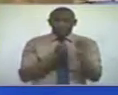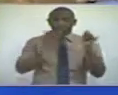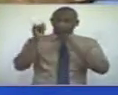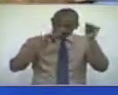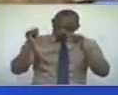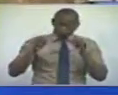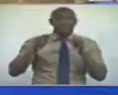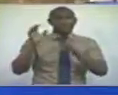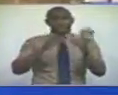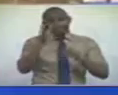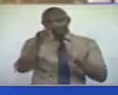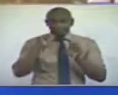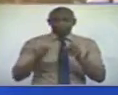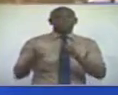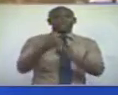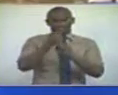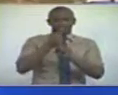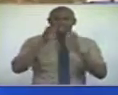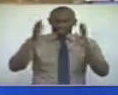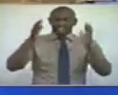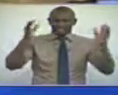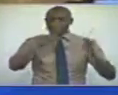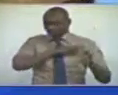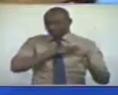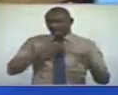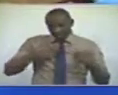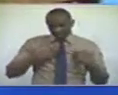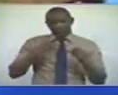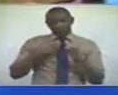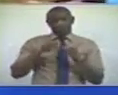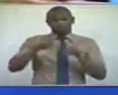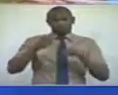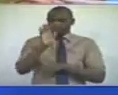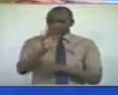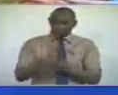markets for them to realize greater gains for their products.